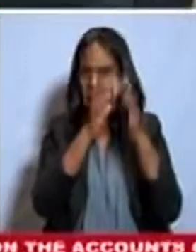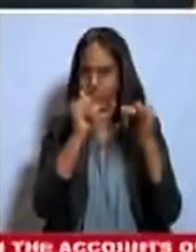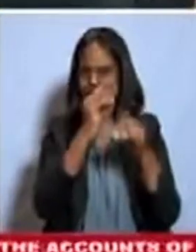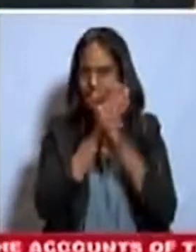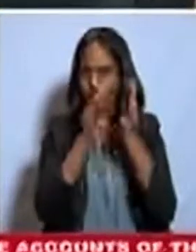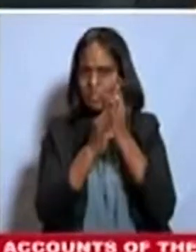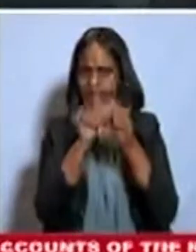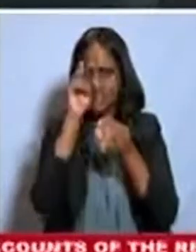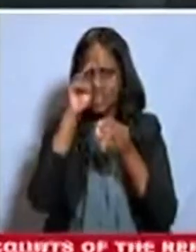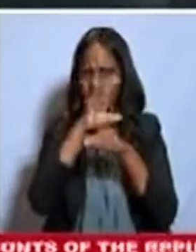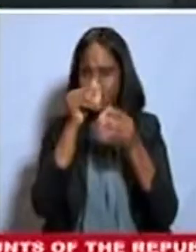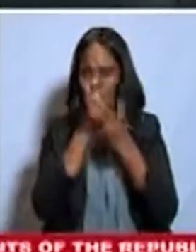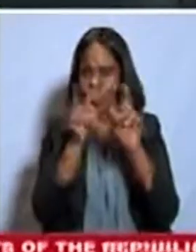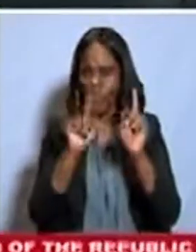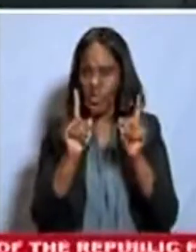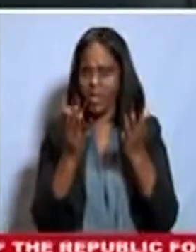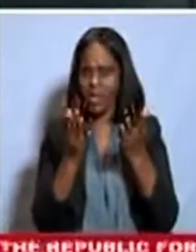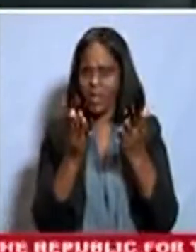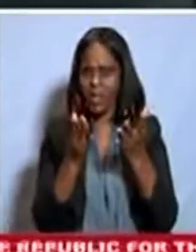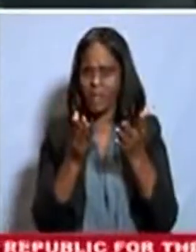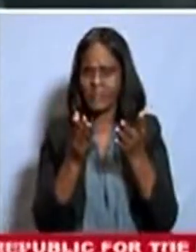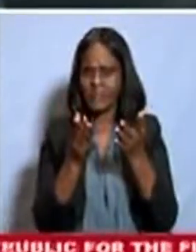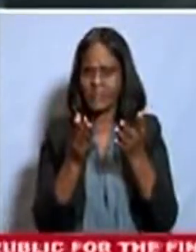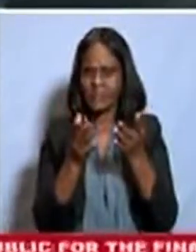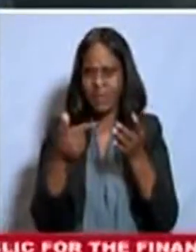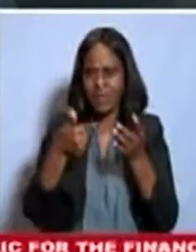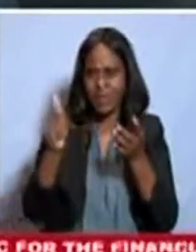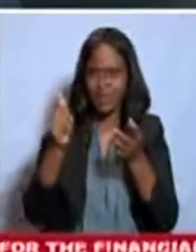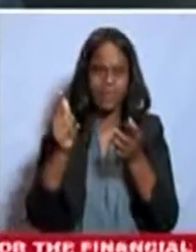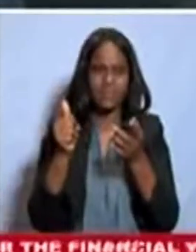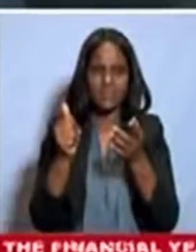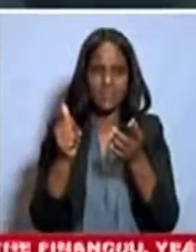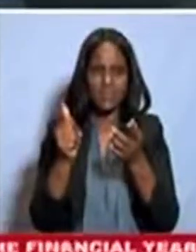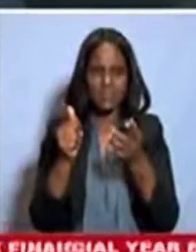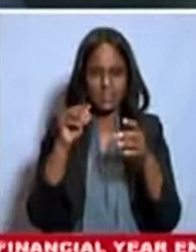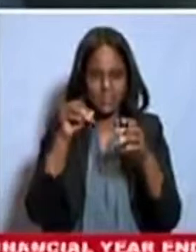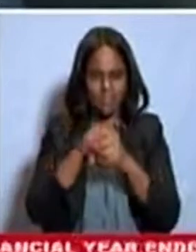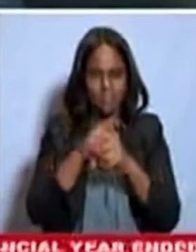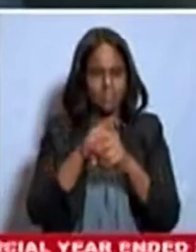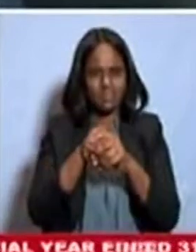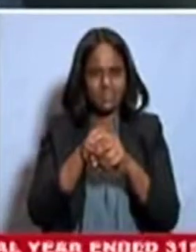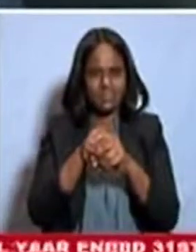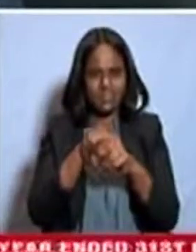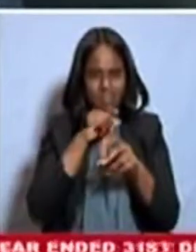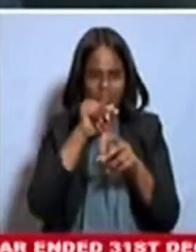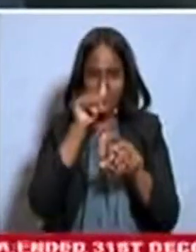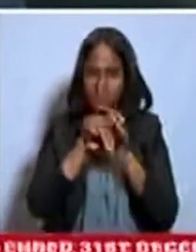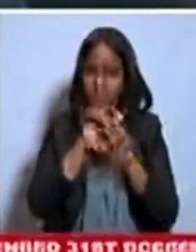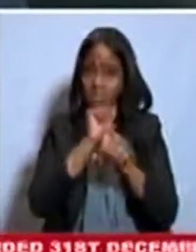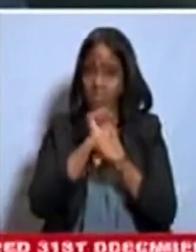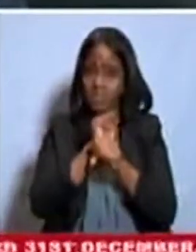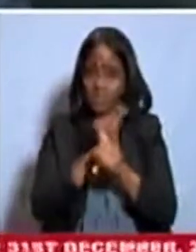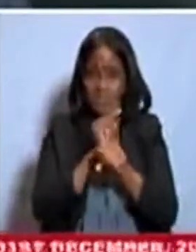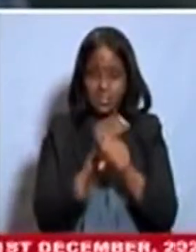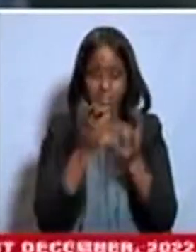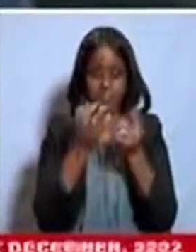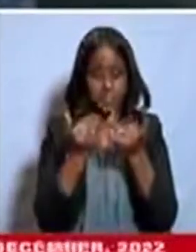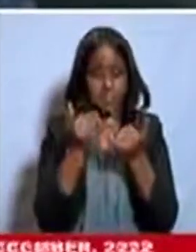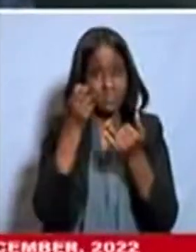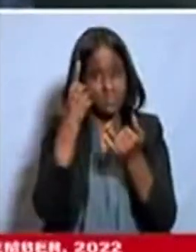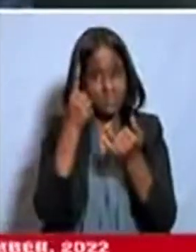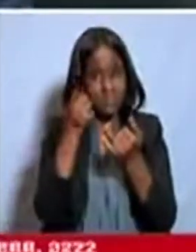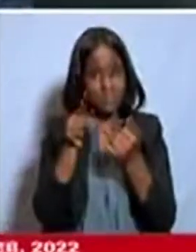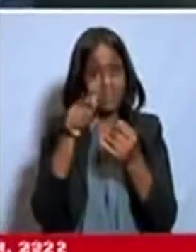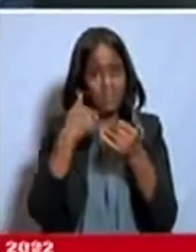built? Where were they? Were they in limbo? I mean, we want to understand. Was